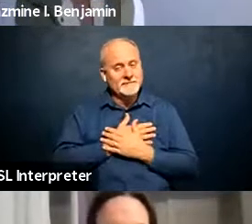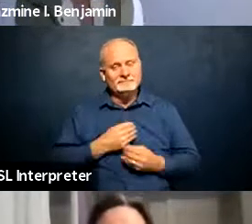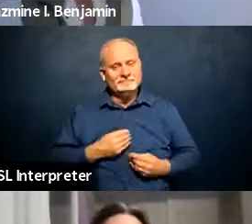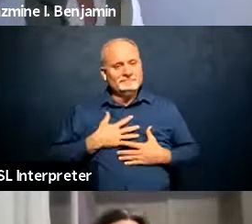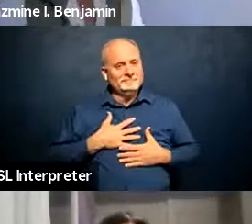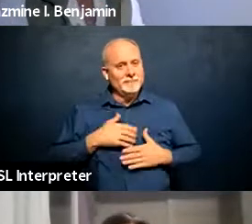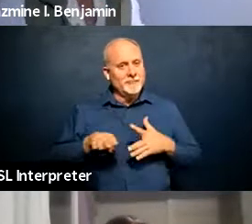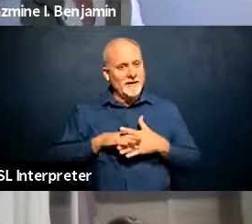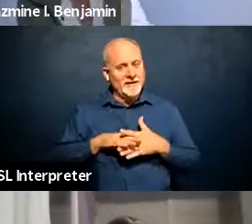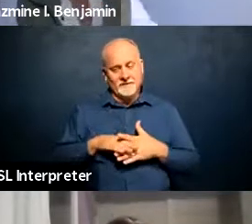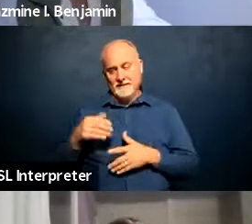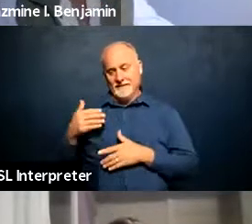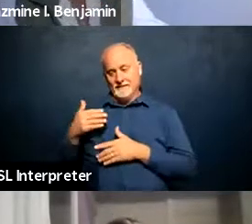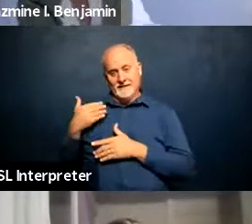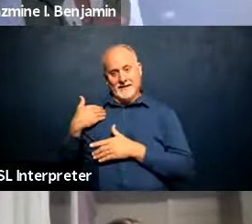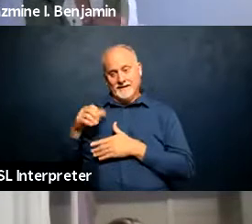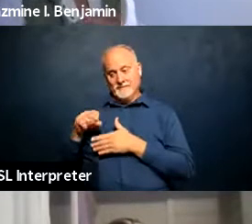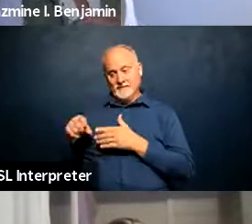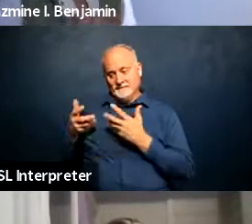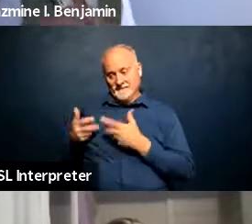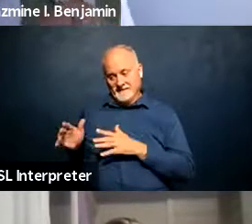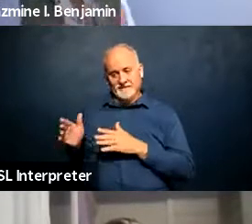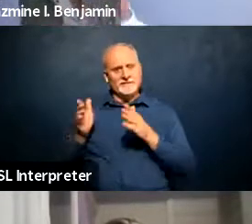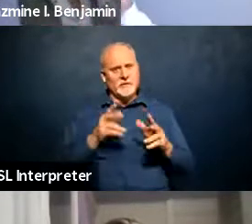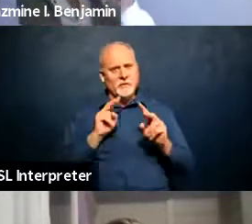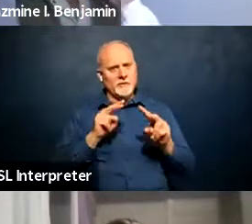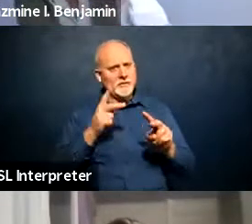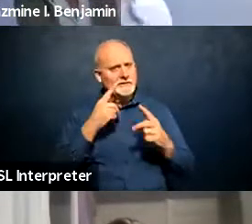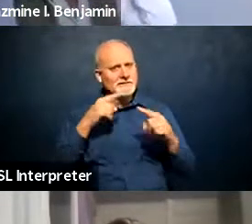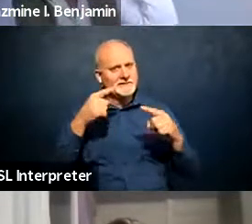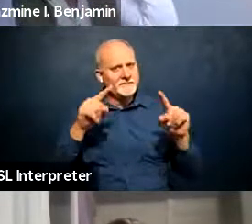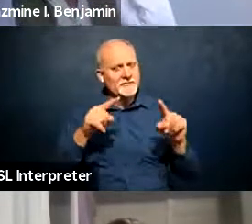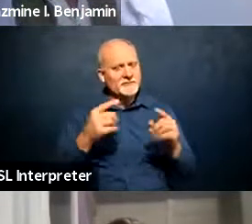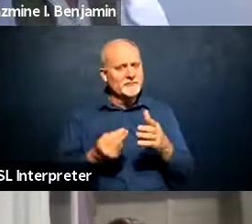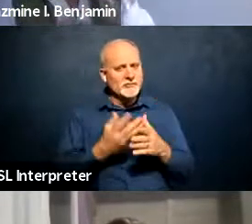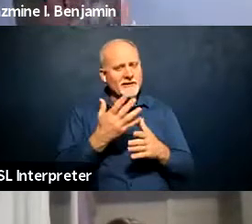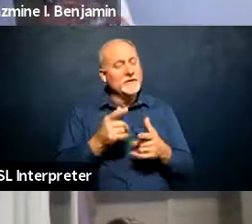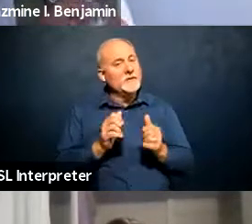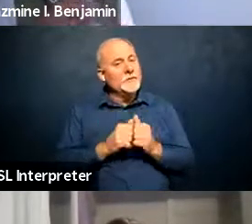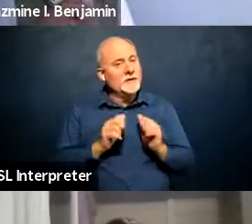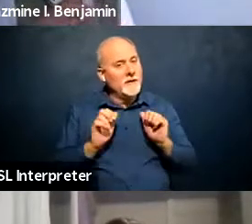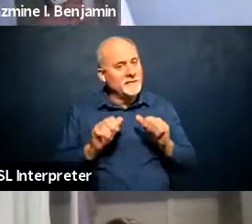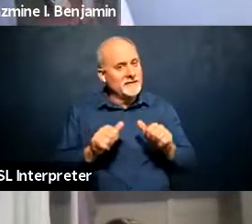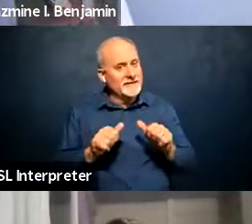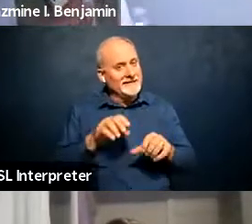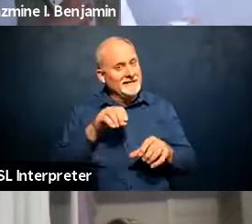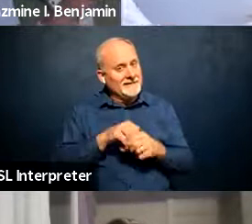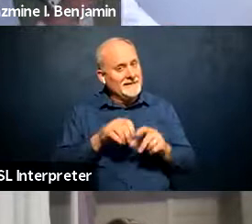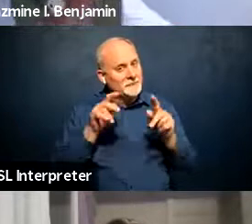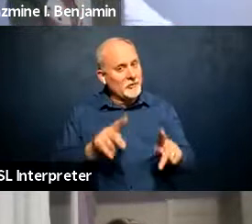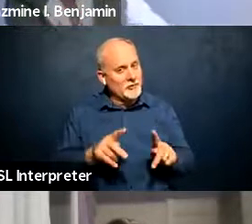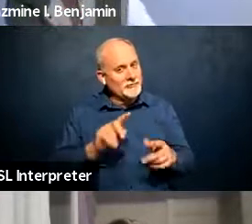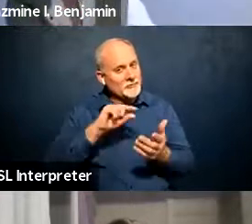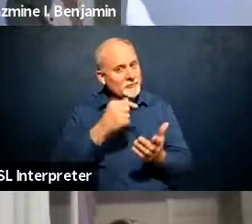one semester completed, we look forward to having a successful spring semester with the possibility of an in-person commencement